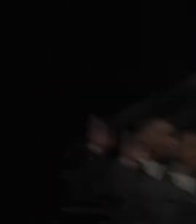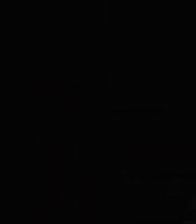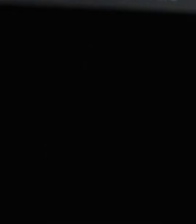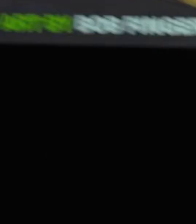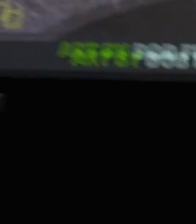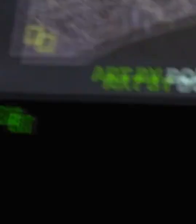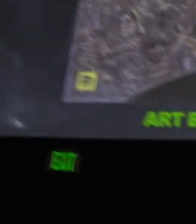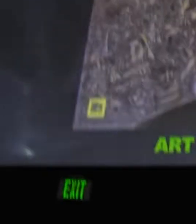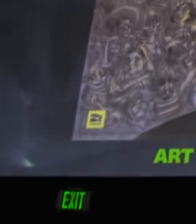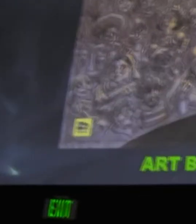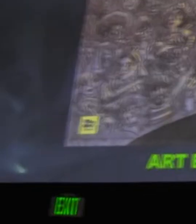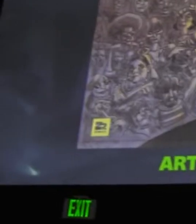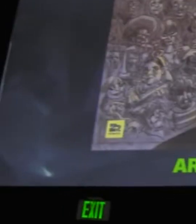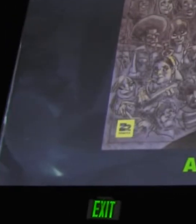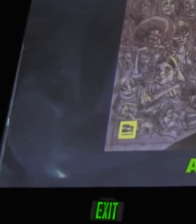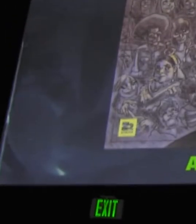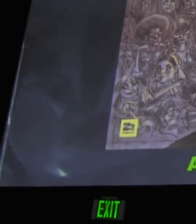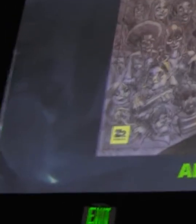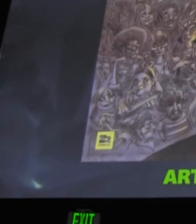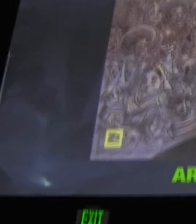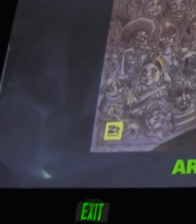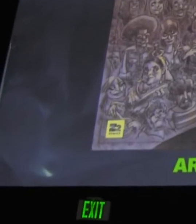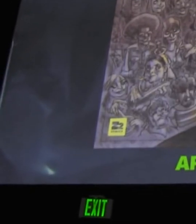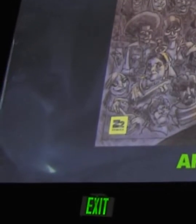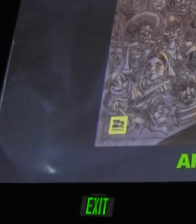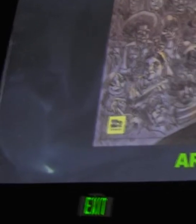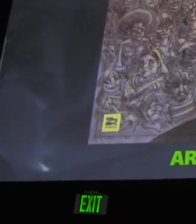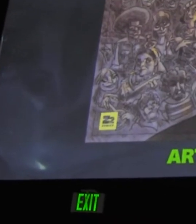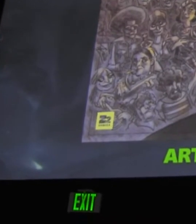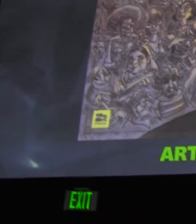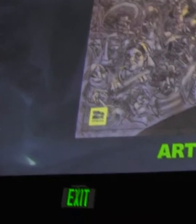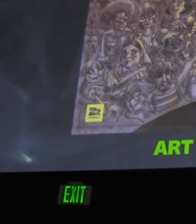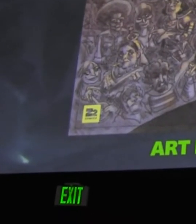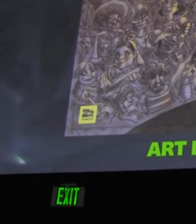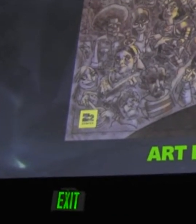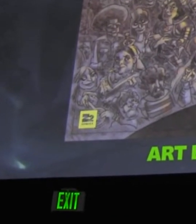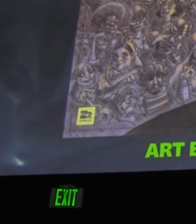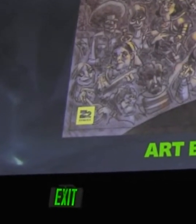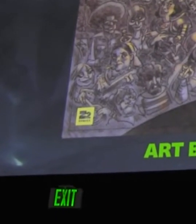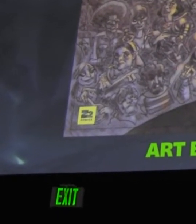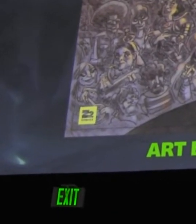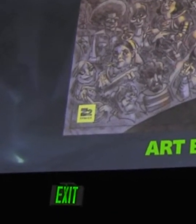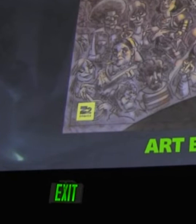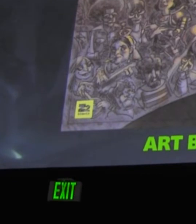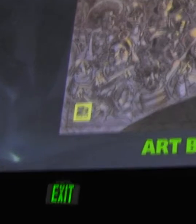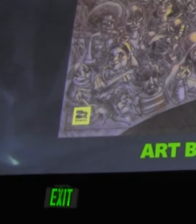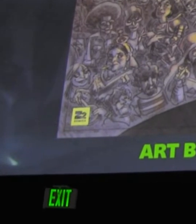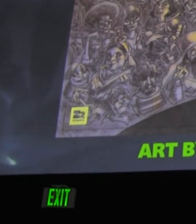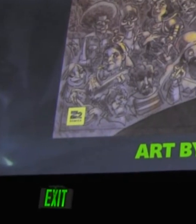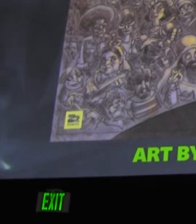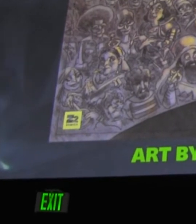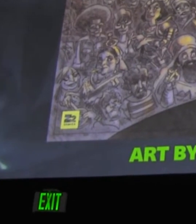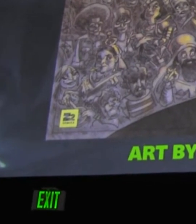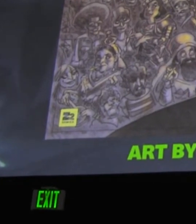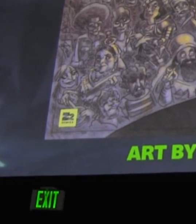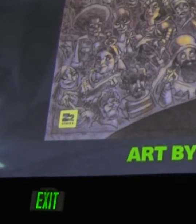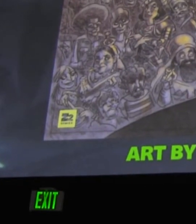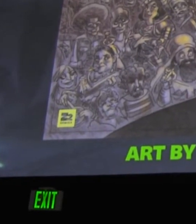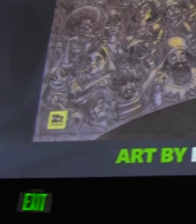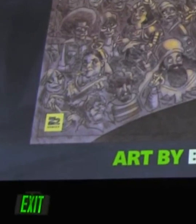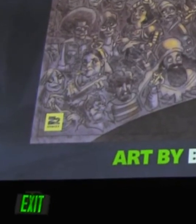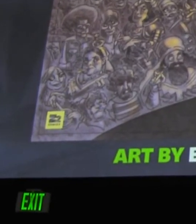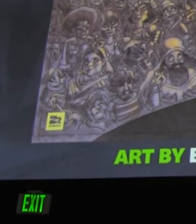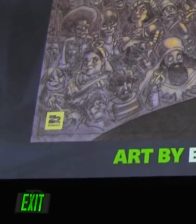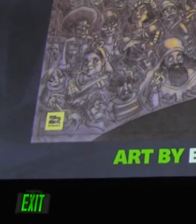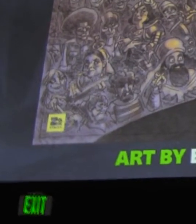yeah. You guys can see it there. There's one of the 2 covers for Cheech and Chong Chronicles, A Brief History of Weed by Cheech